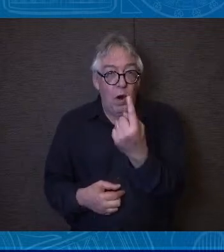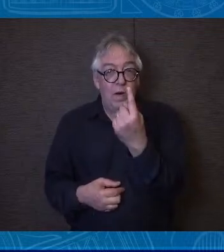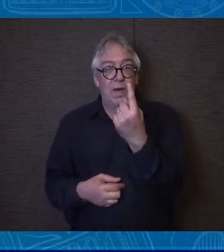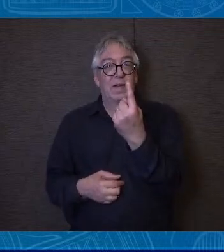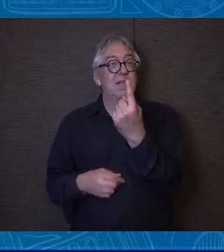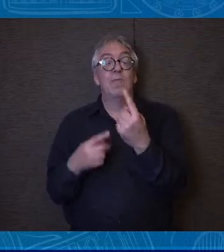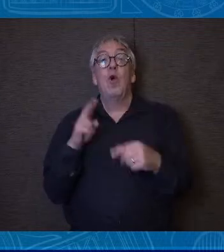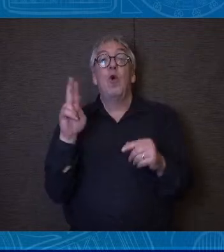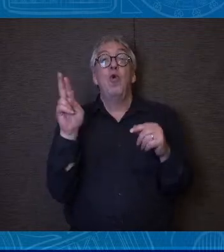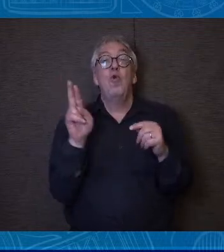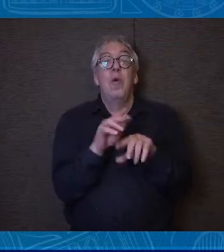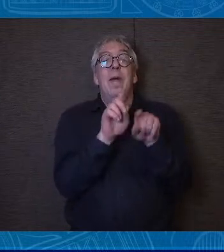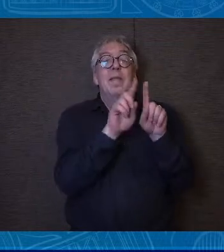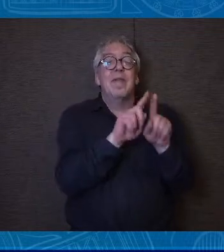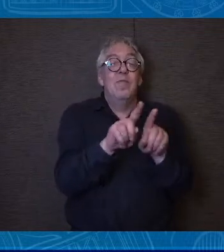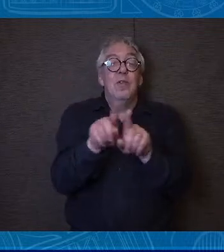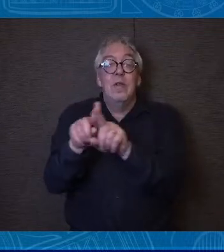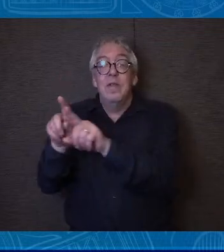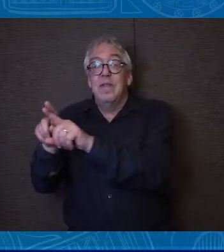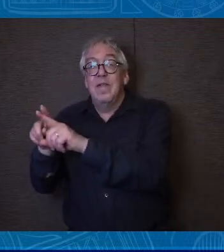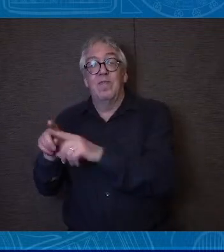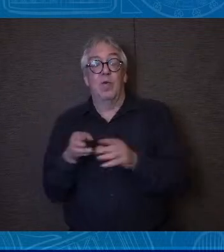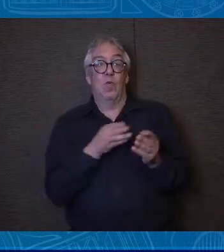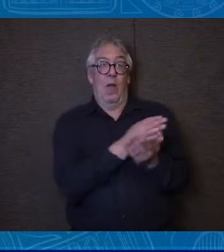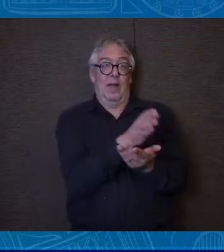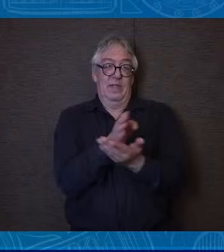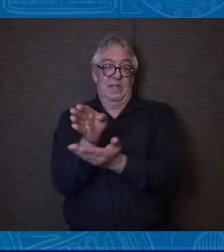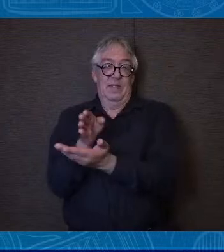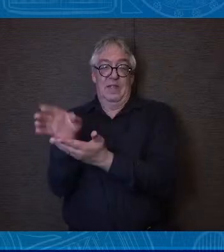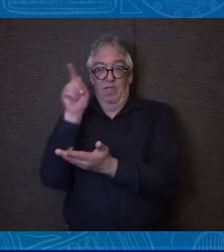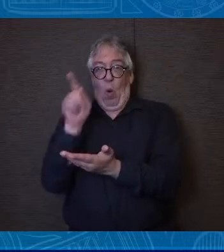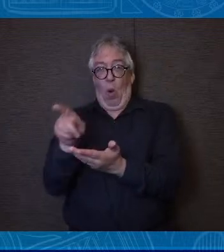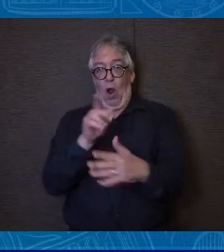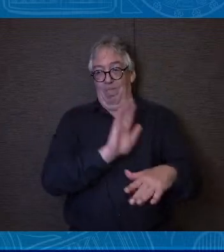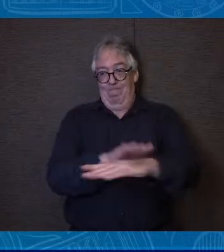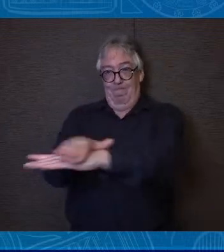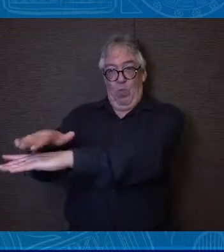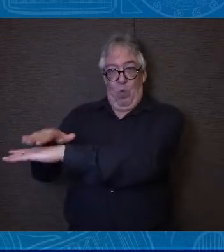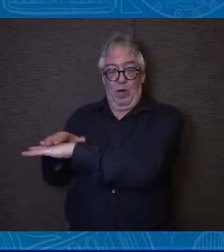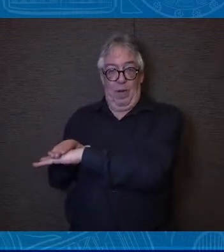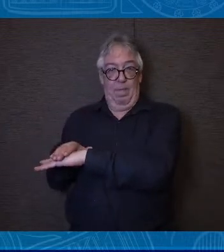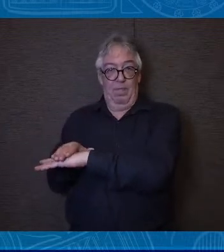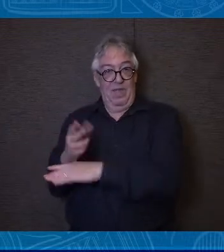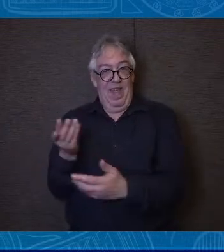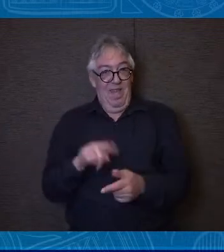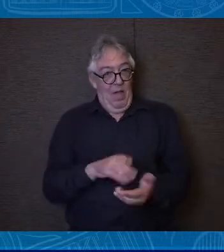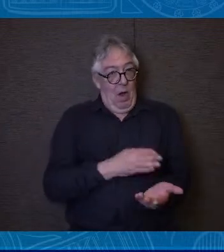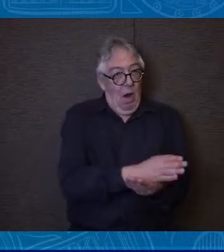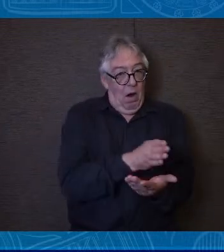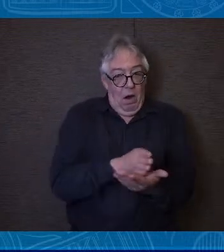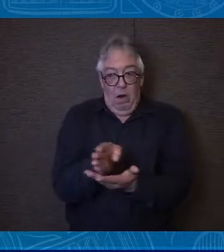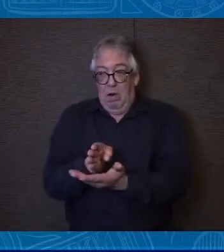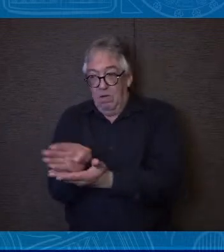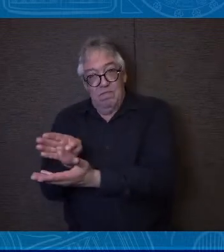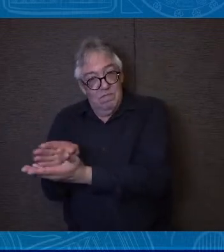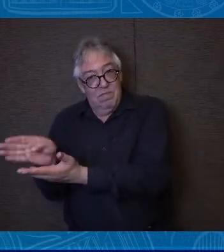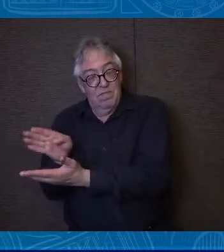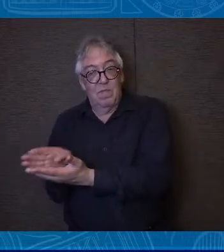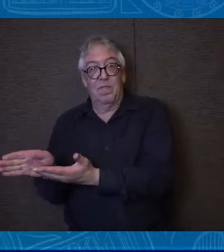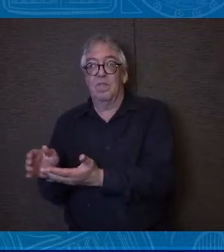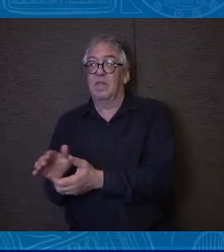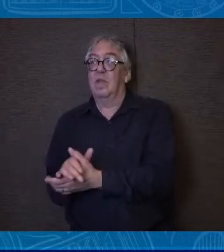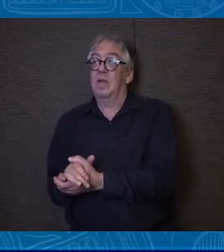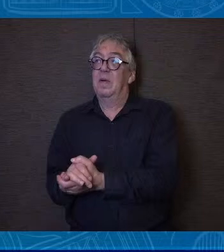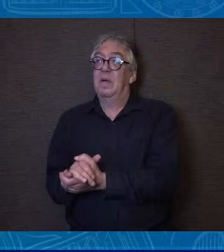single means to provide the alert message. By combining the capabilities as